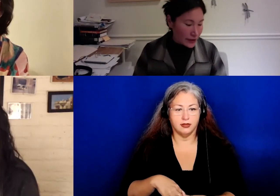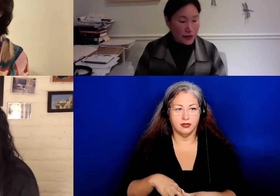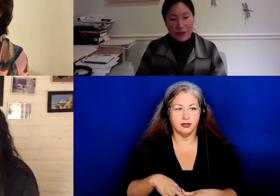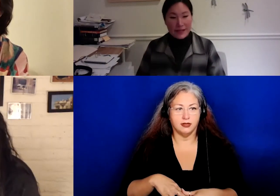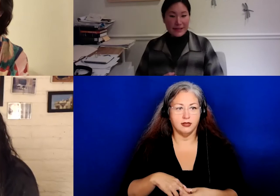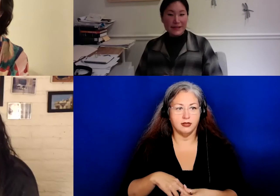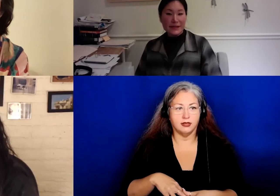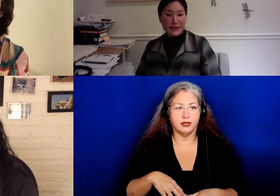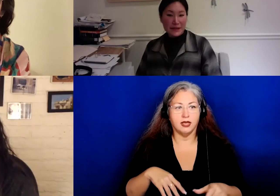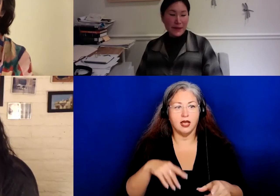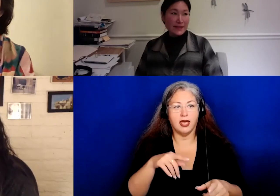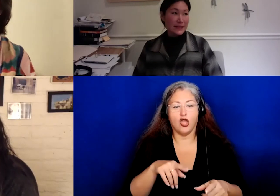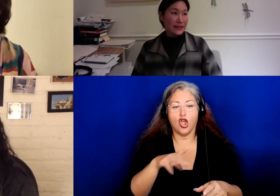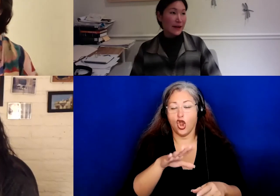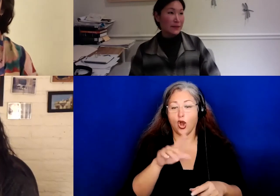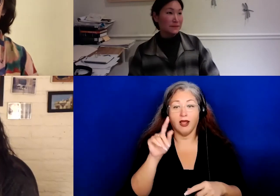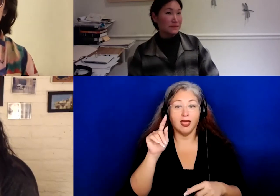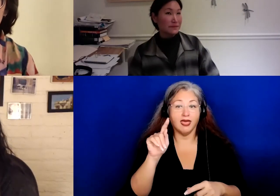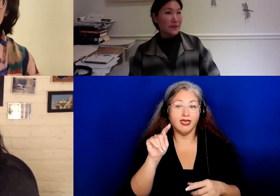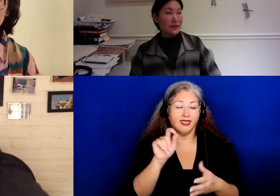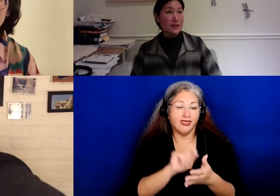I mean, her thesis is basically